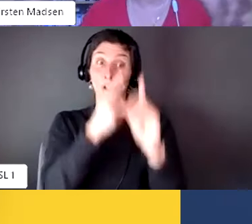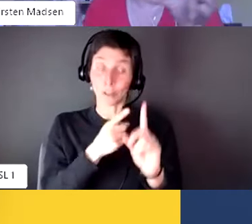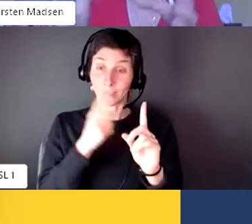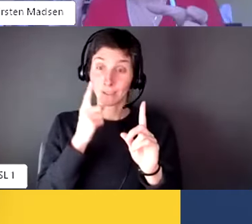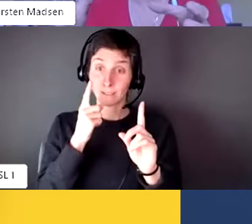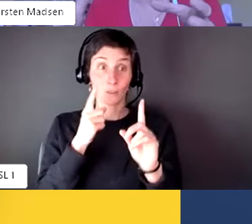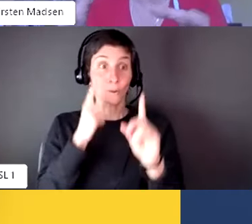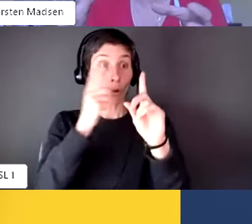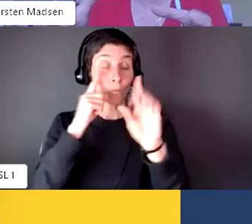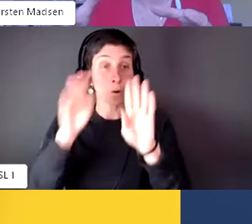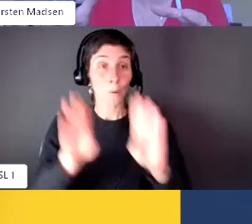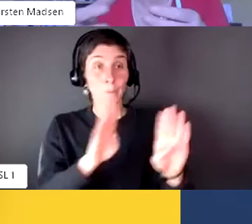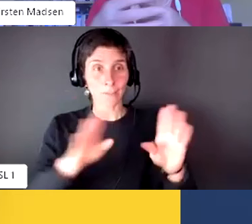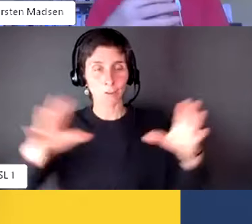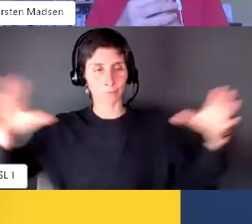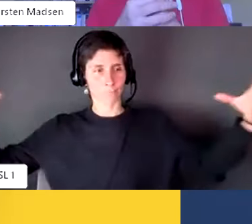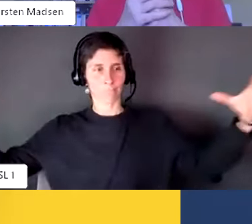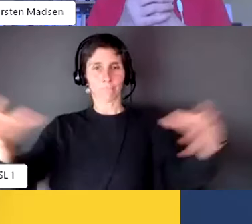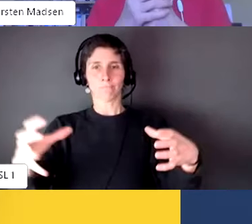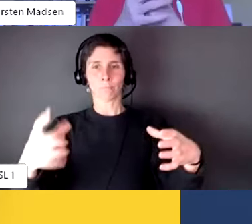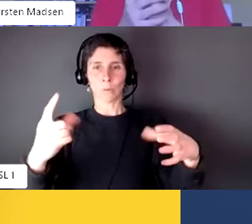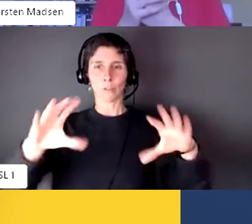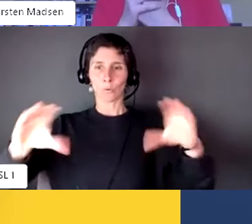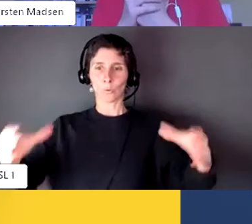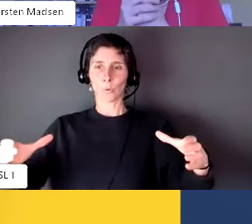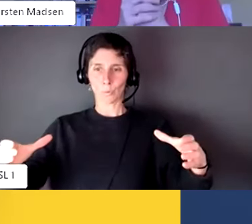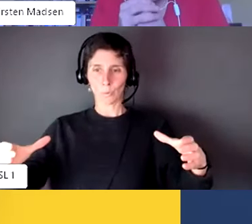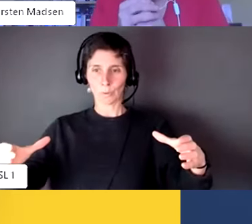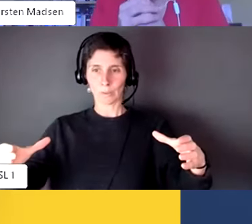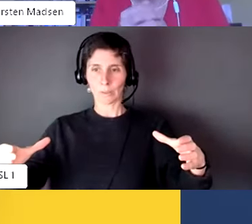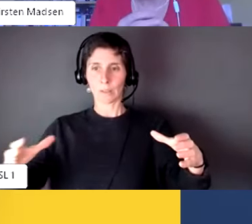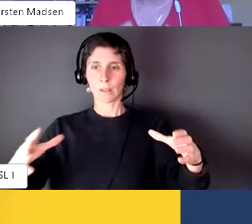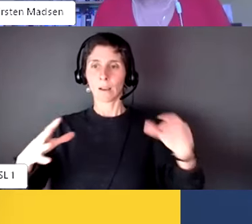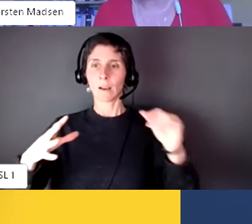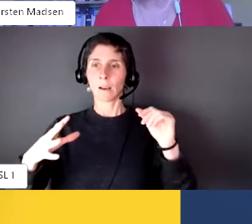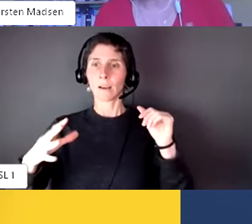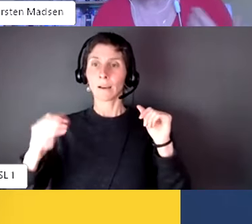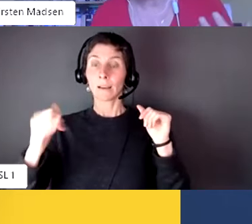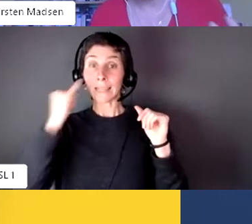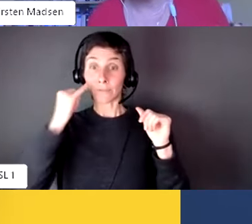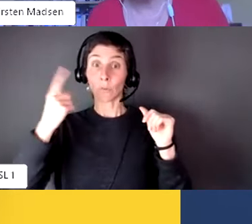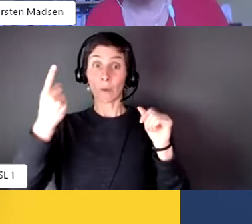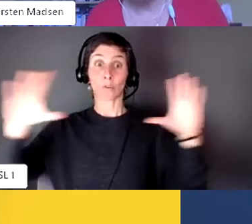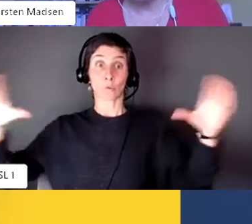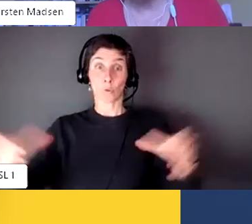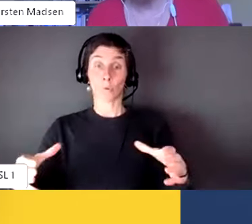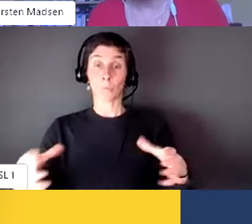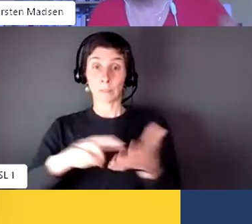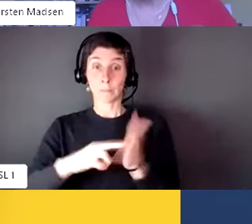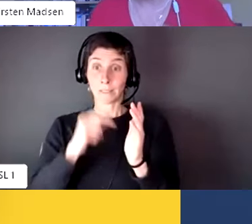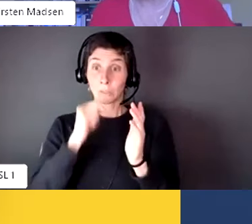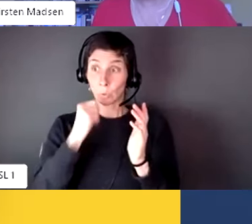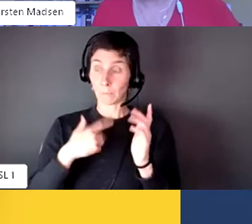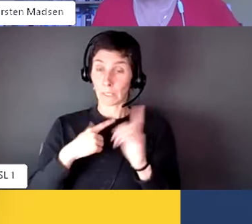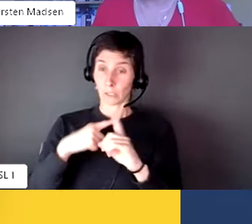are together in one group, and then the targets are very quiet and they don't want to participate in the workshop.